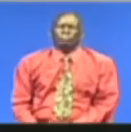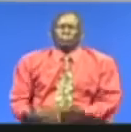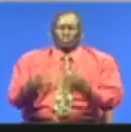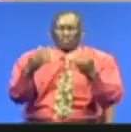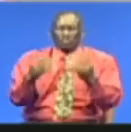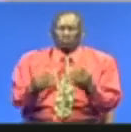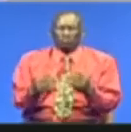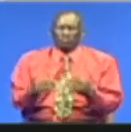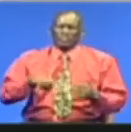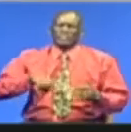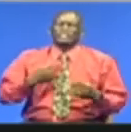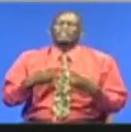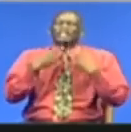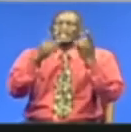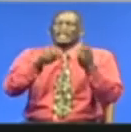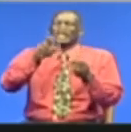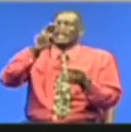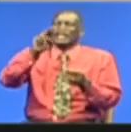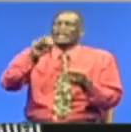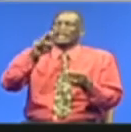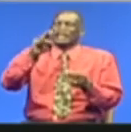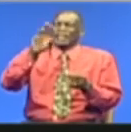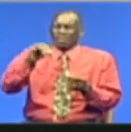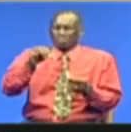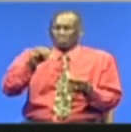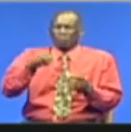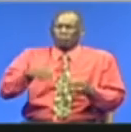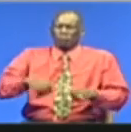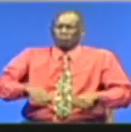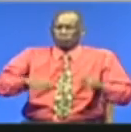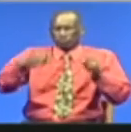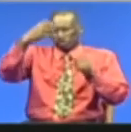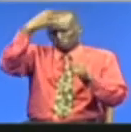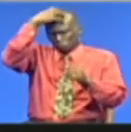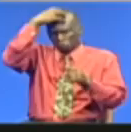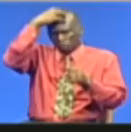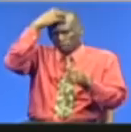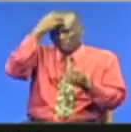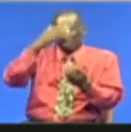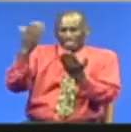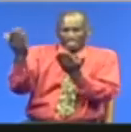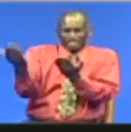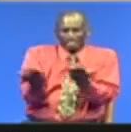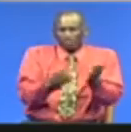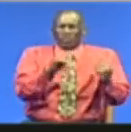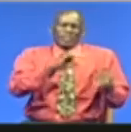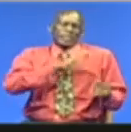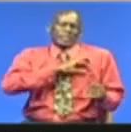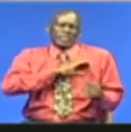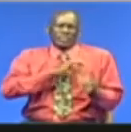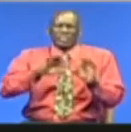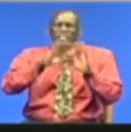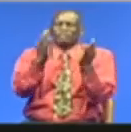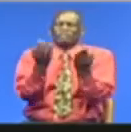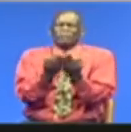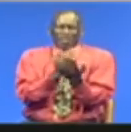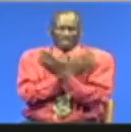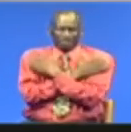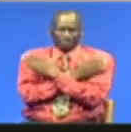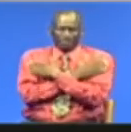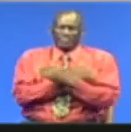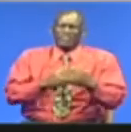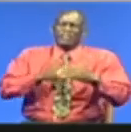Self-declared National Resistance Movement General Miguna Miguna arrived in Canada to a warm reception from friends and family in Toronto. After a few